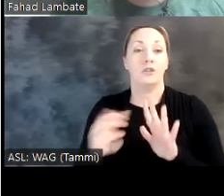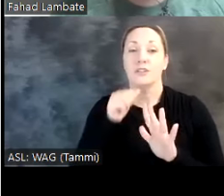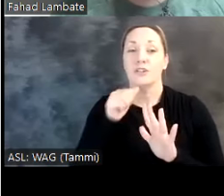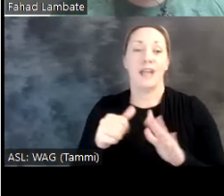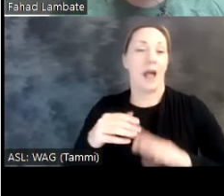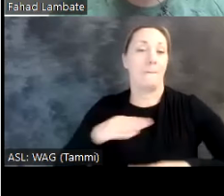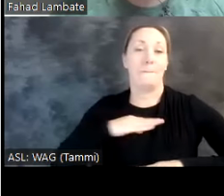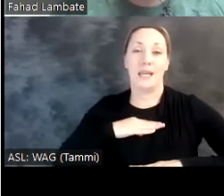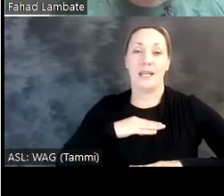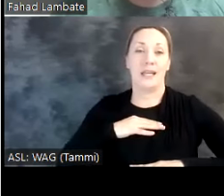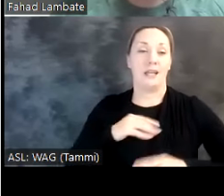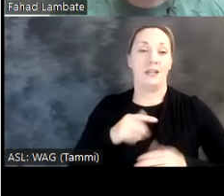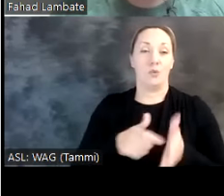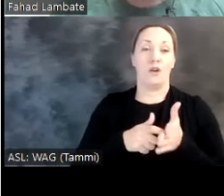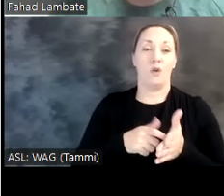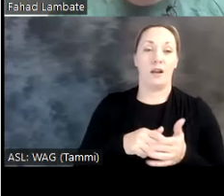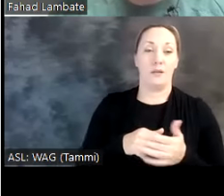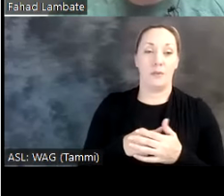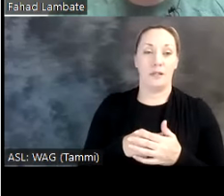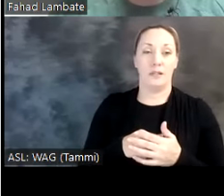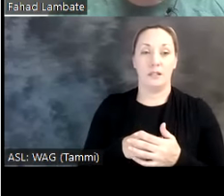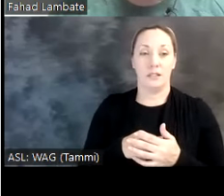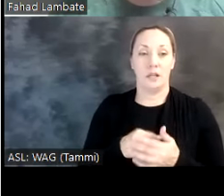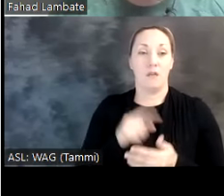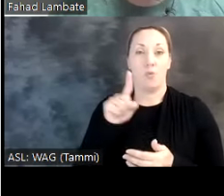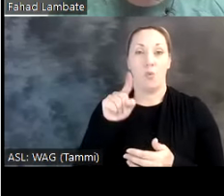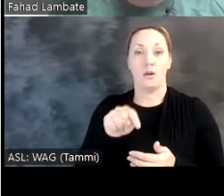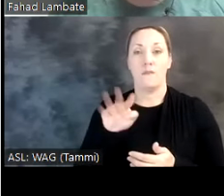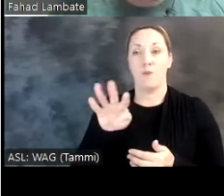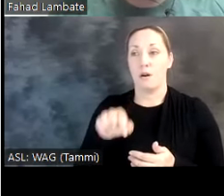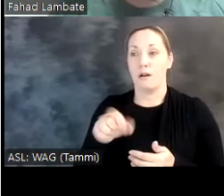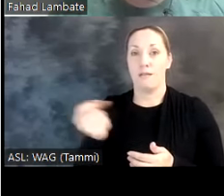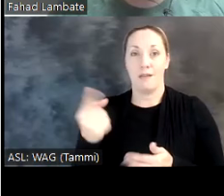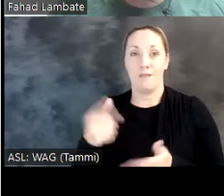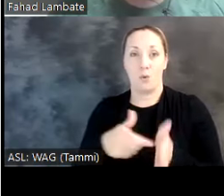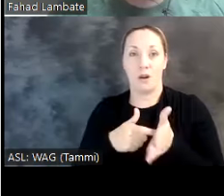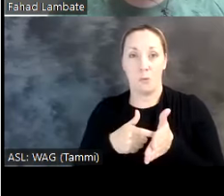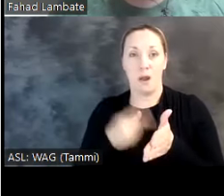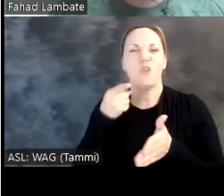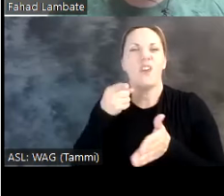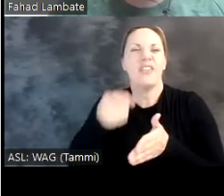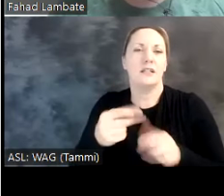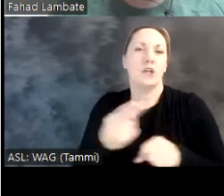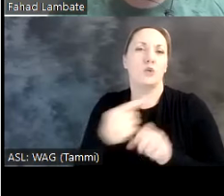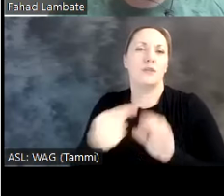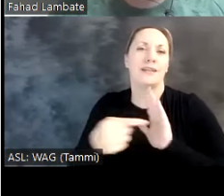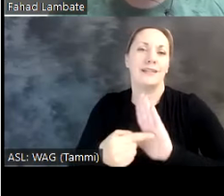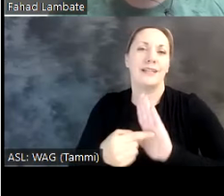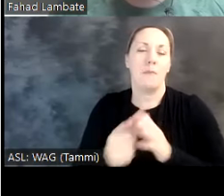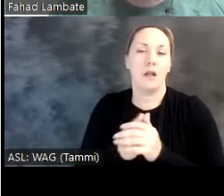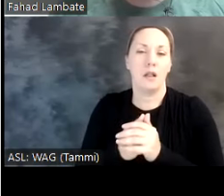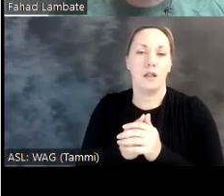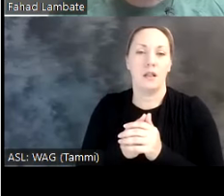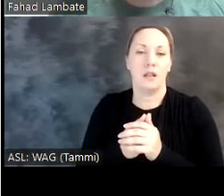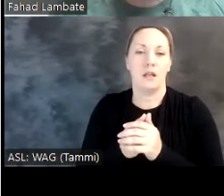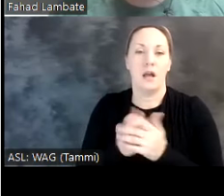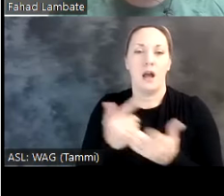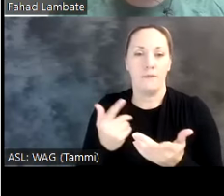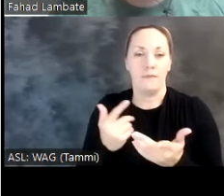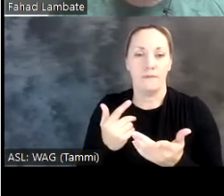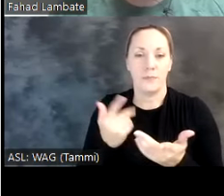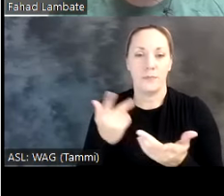per 1411 criteria. So for this one, I've used an example of, again, an image link over here, wherein